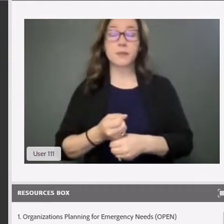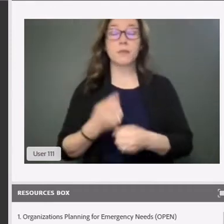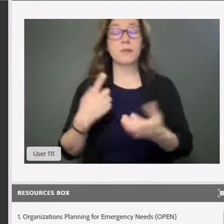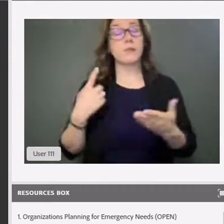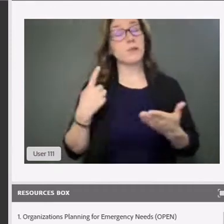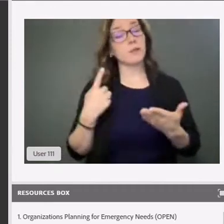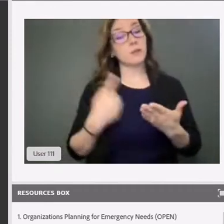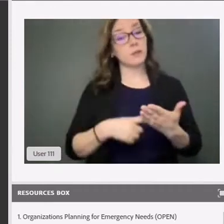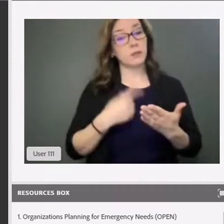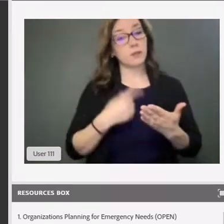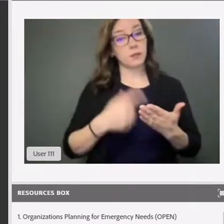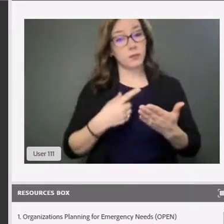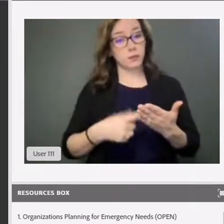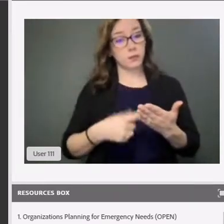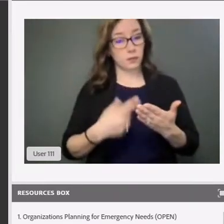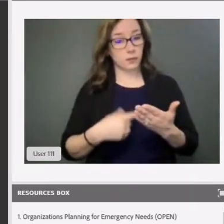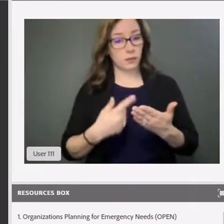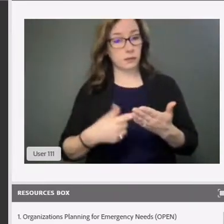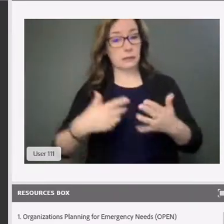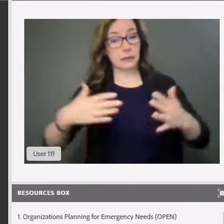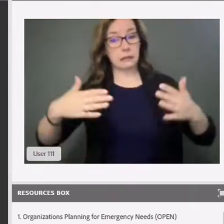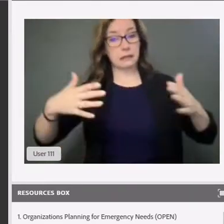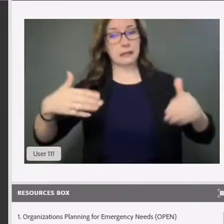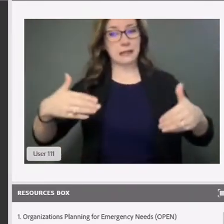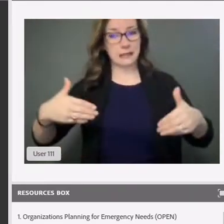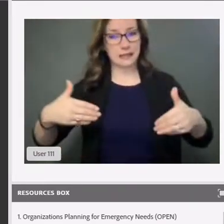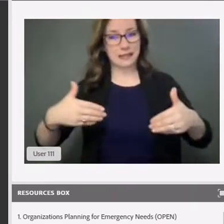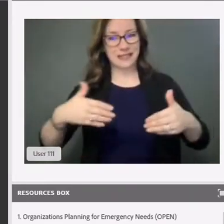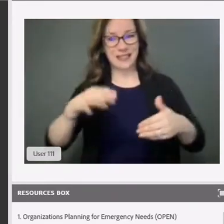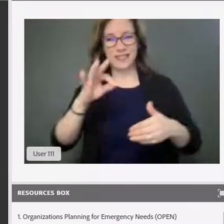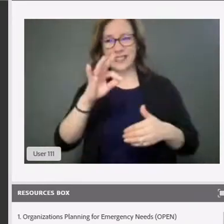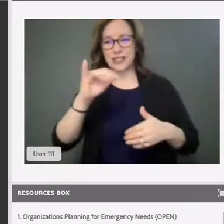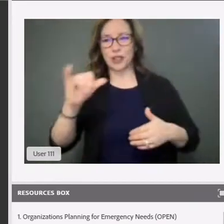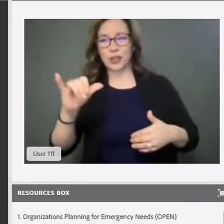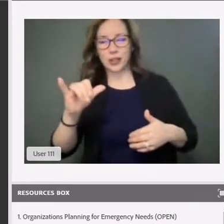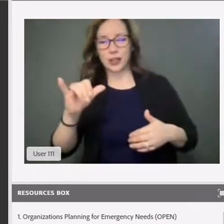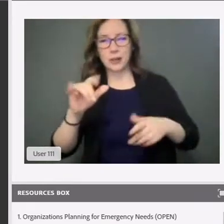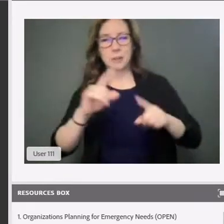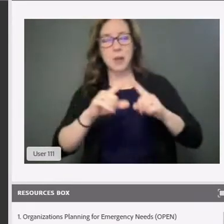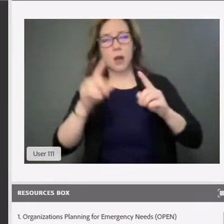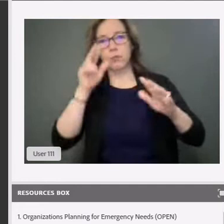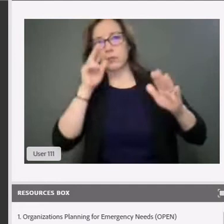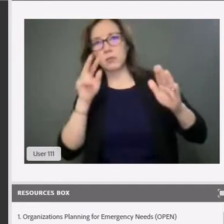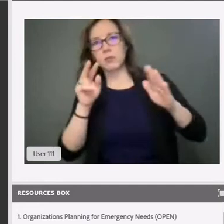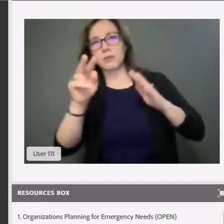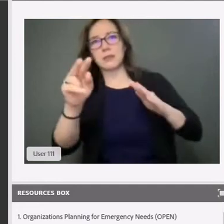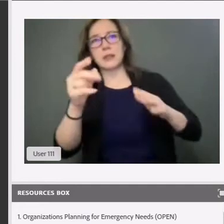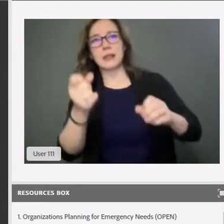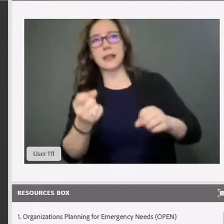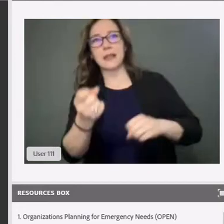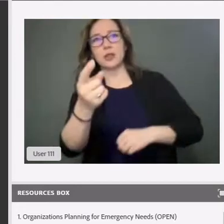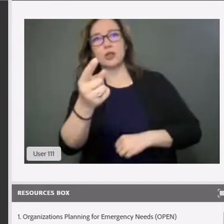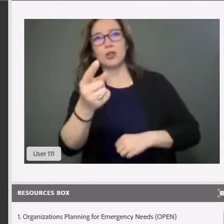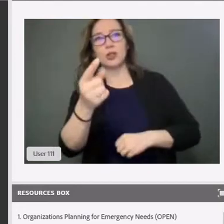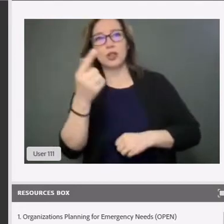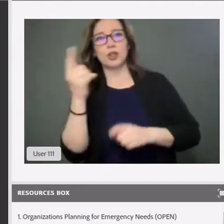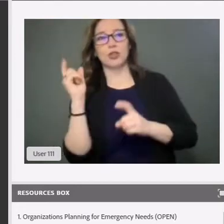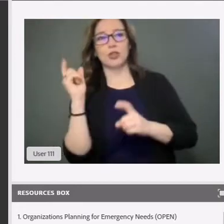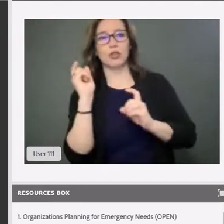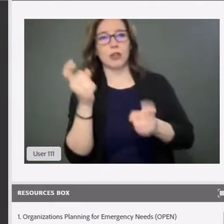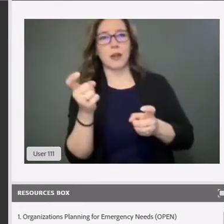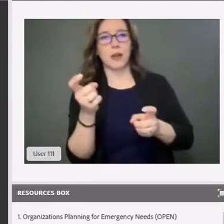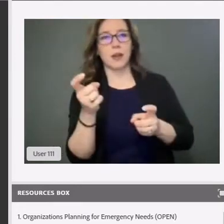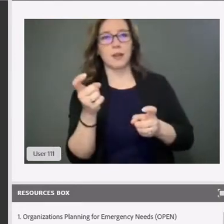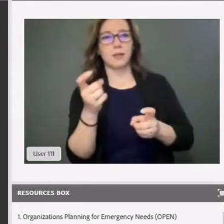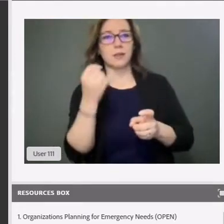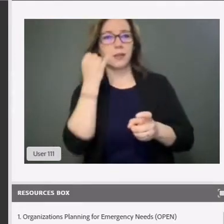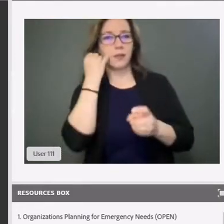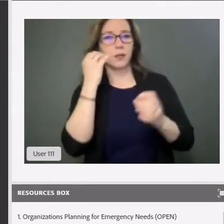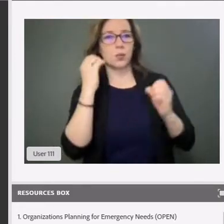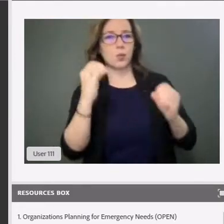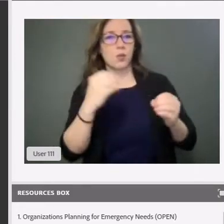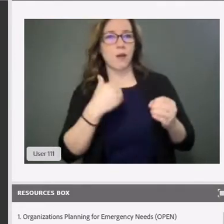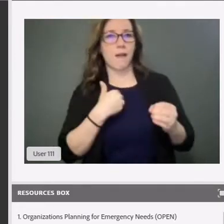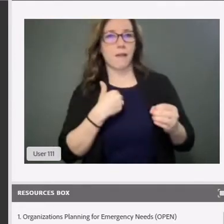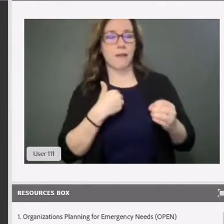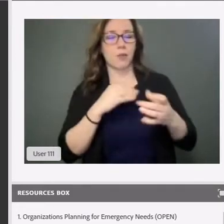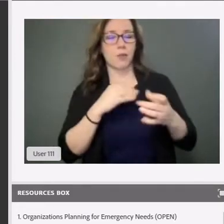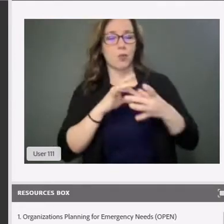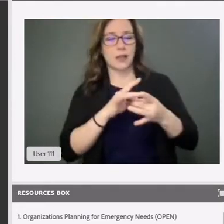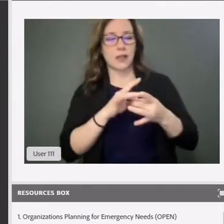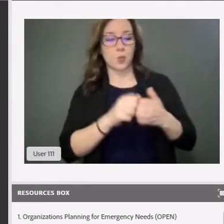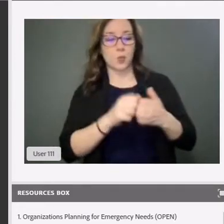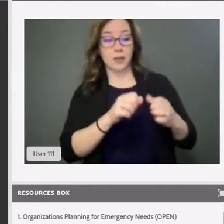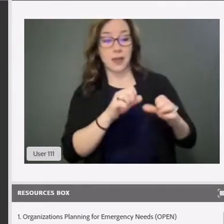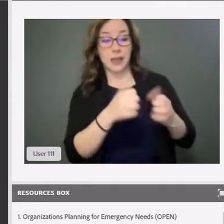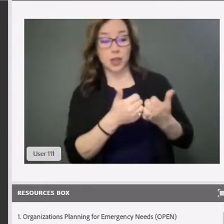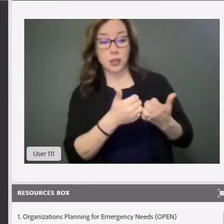sometimes even if it is too late for this fiscal year, there's always looking ahead to next year's grants. And so if you don't have that relationship with your state administrative